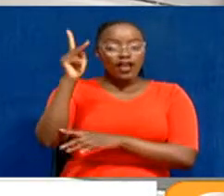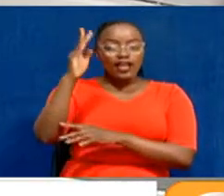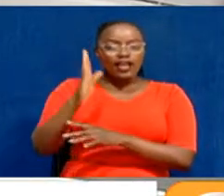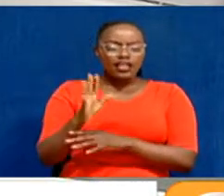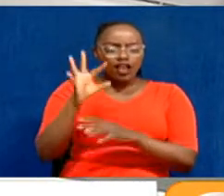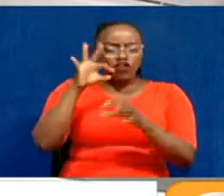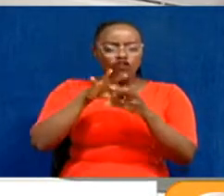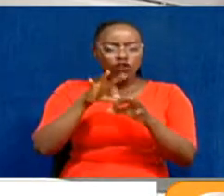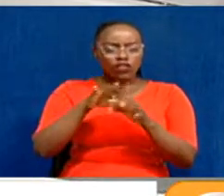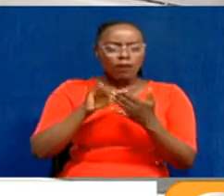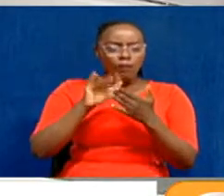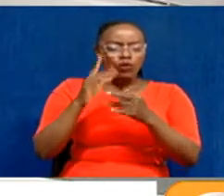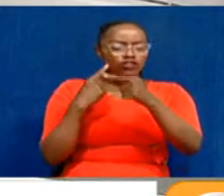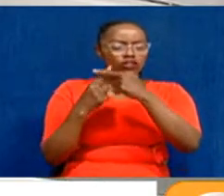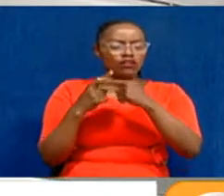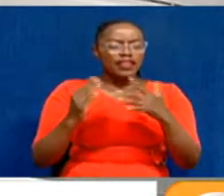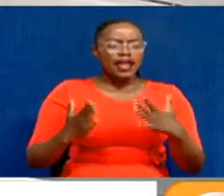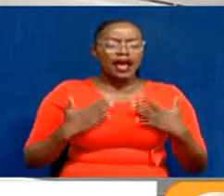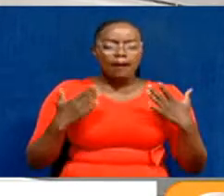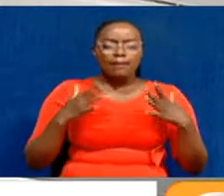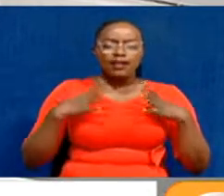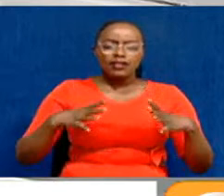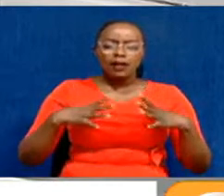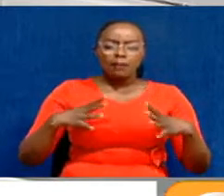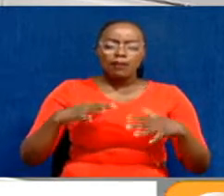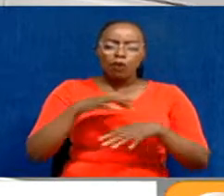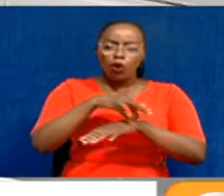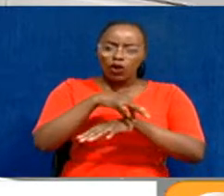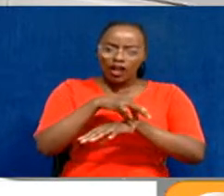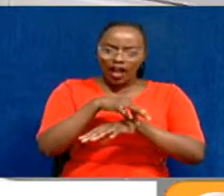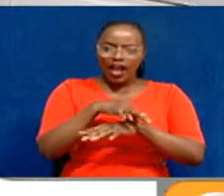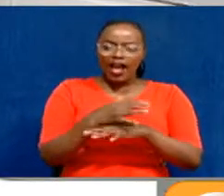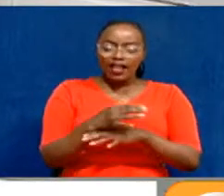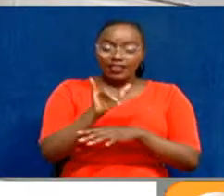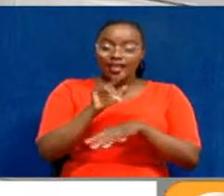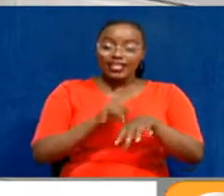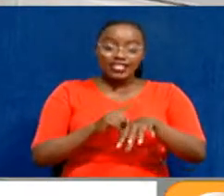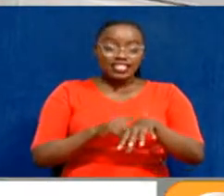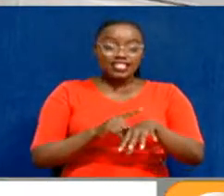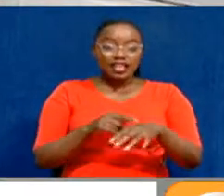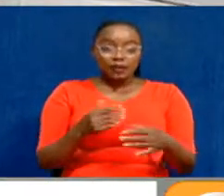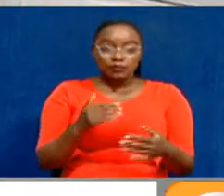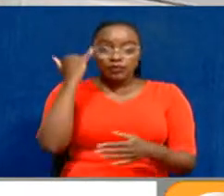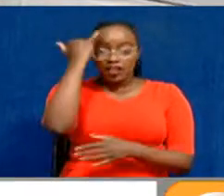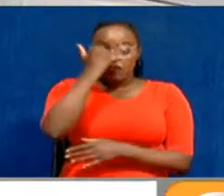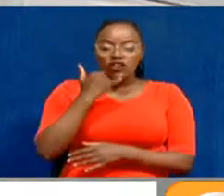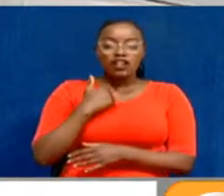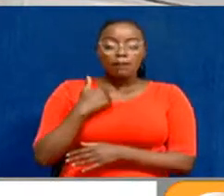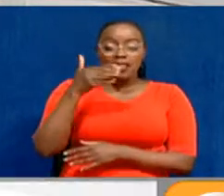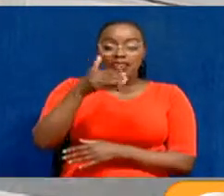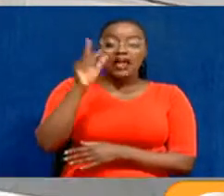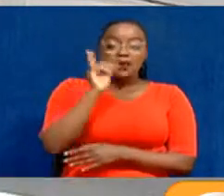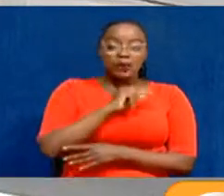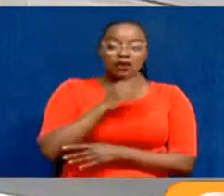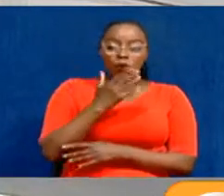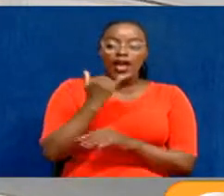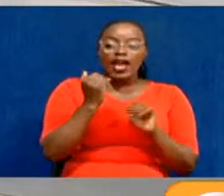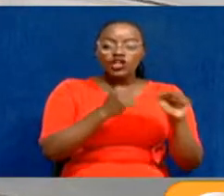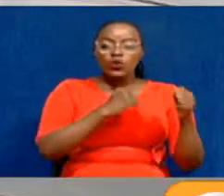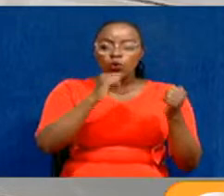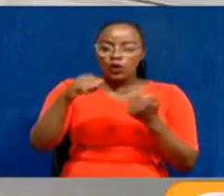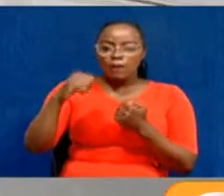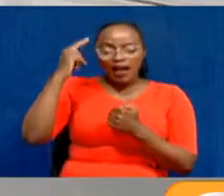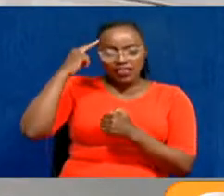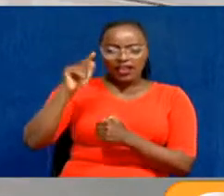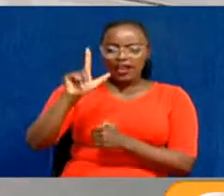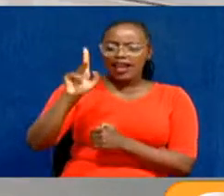were voted as most optimistic and happiest people on earth, at that moment. Yvonne, I was there at Uhuru Park. I remember,